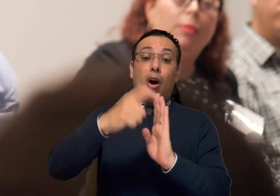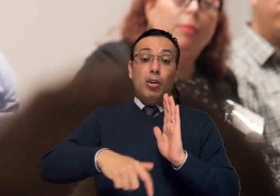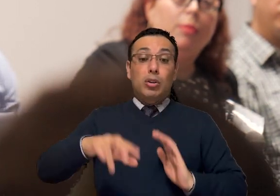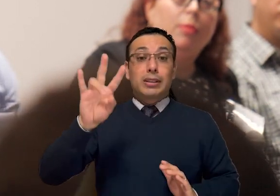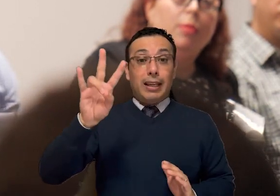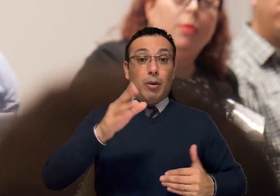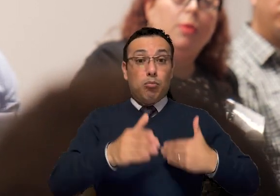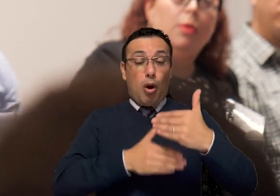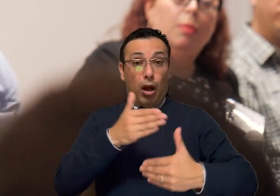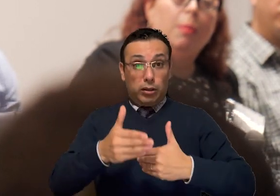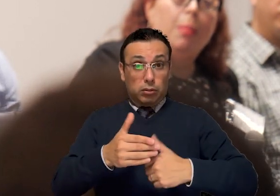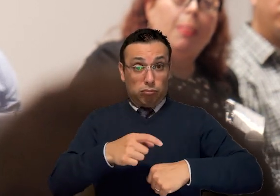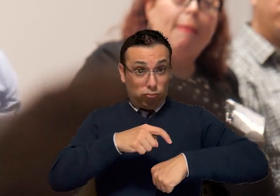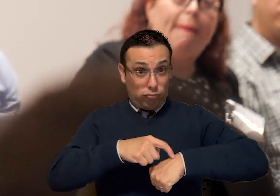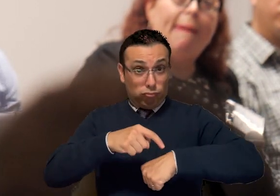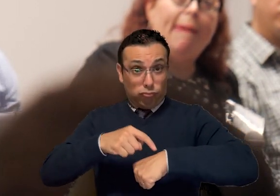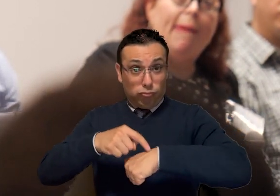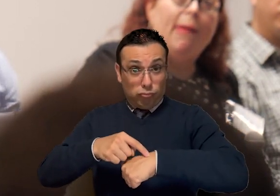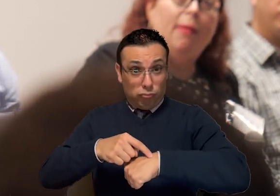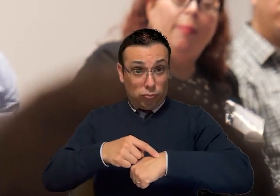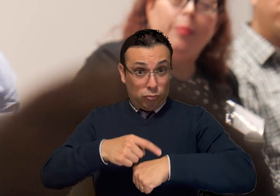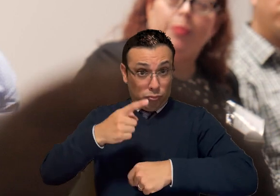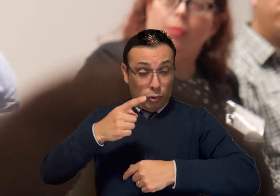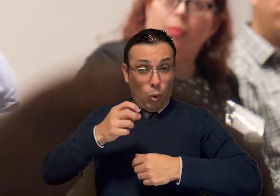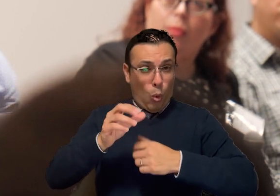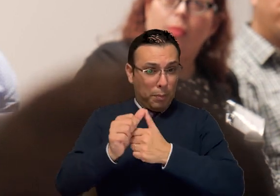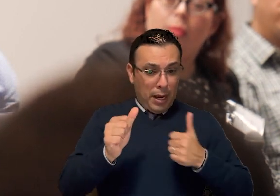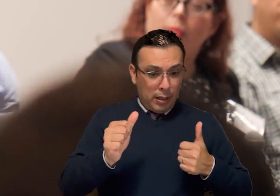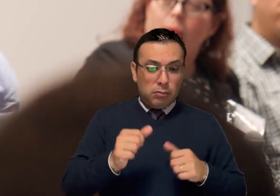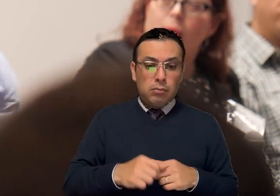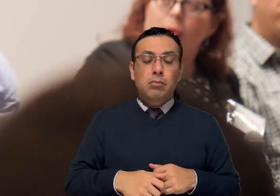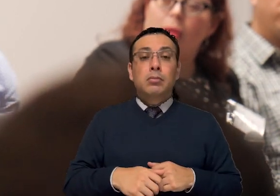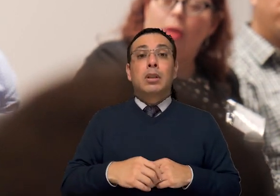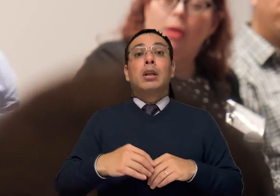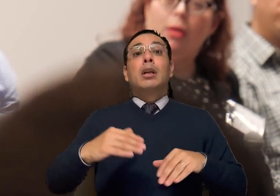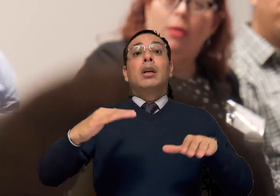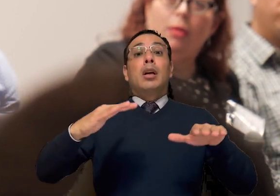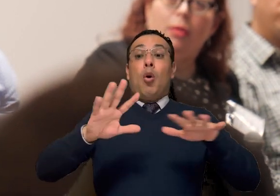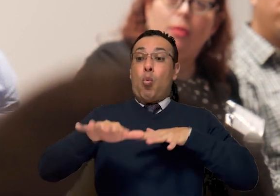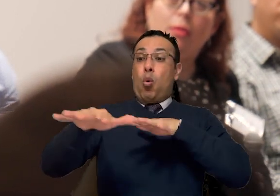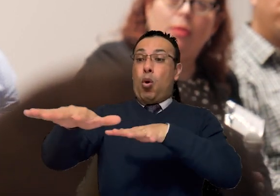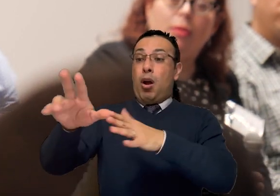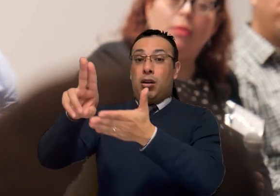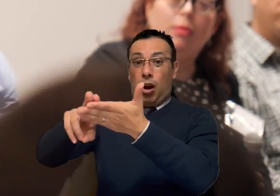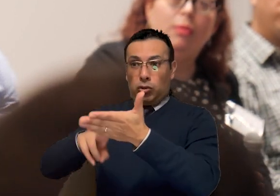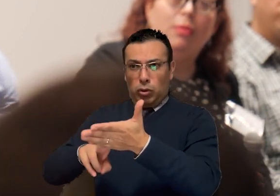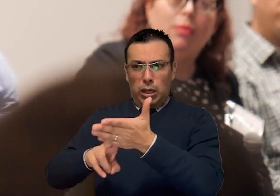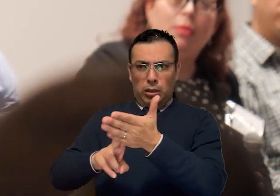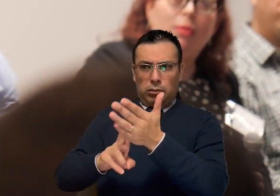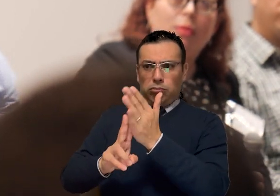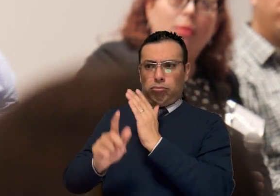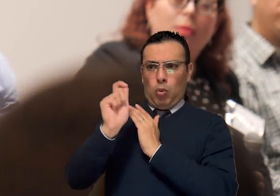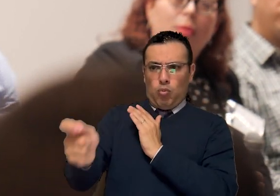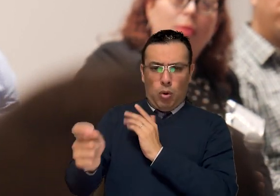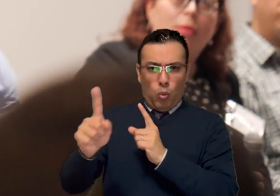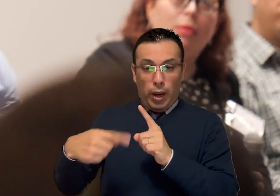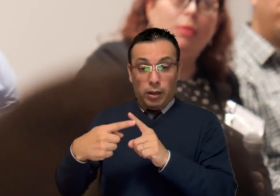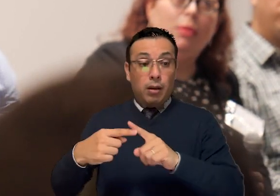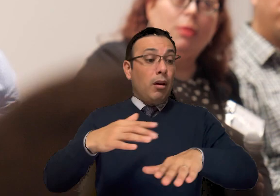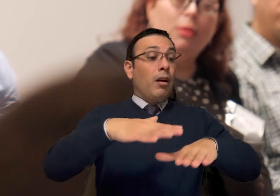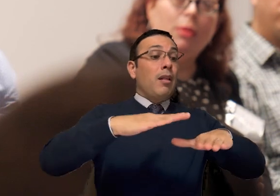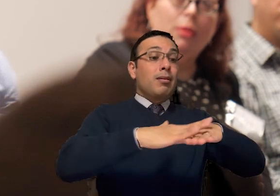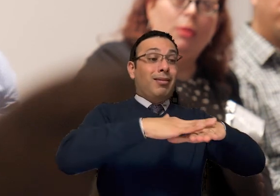awarded? When will landside contracts be awarded? Are these design build or design bid